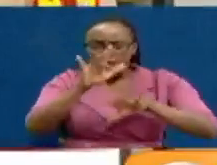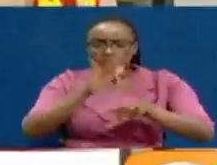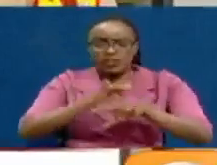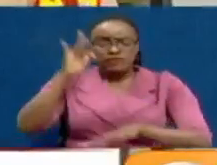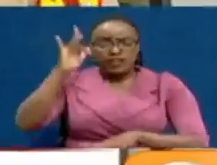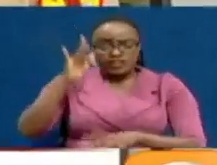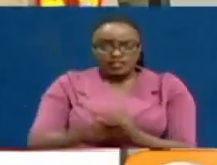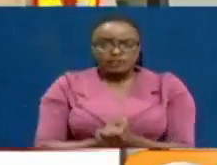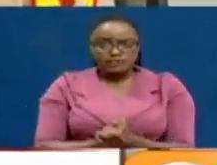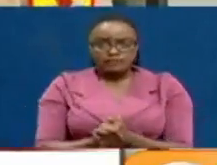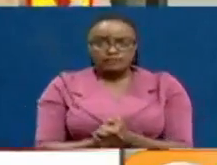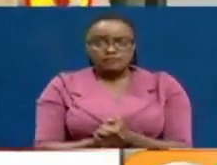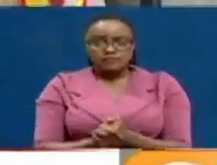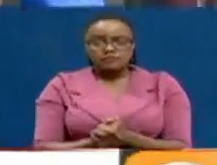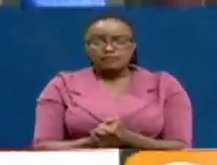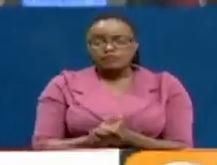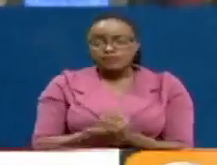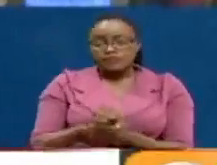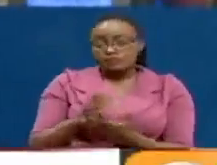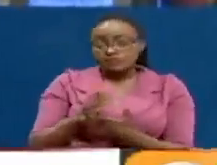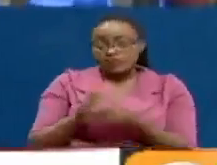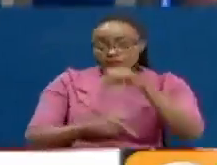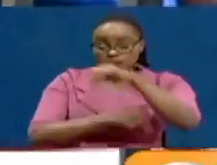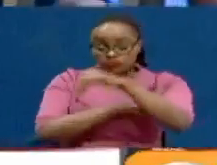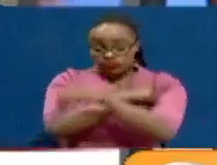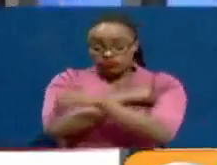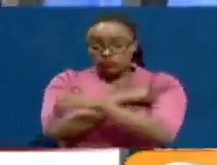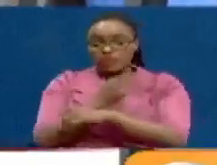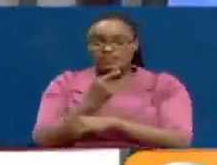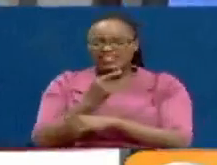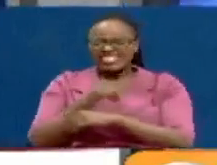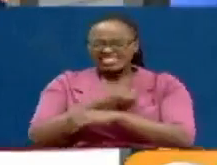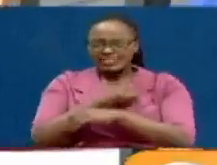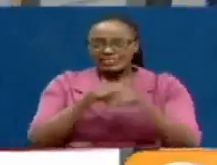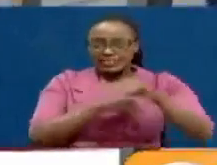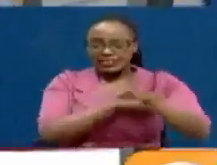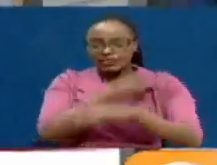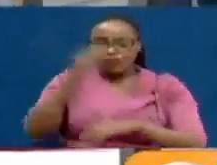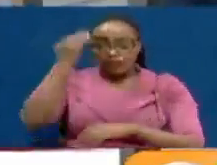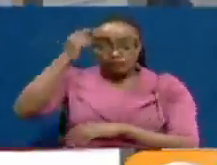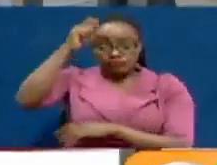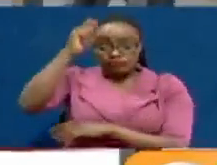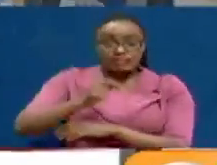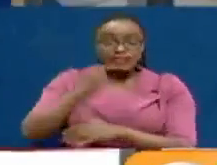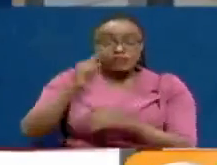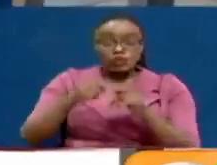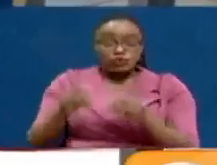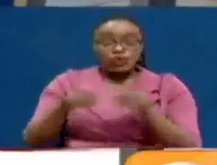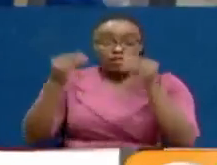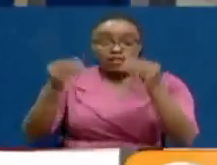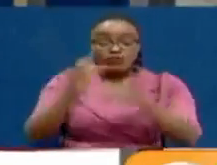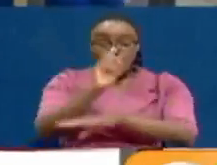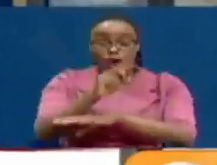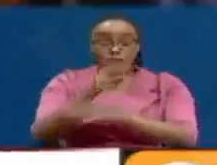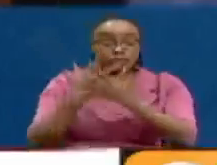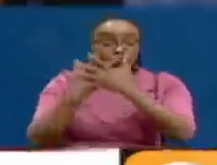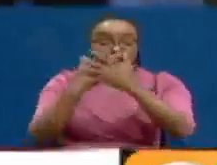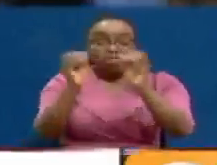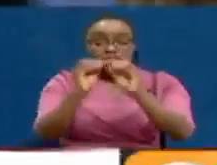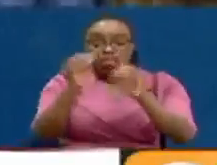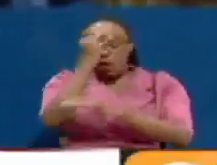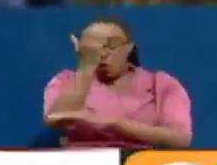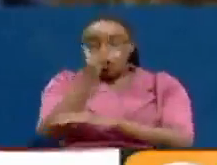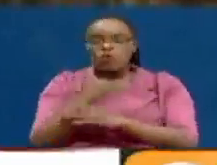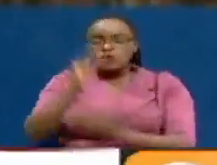infection. Chief Magistrate Francis Andai said courts will during this period not issue warrants of arrest as they seek